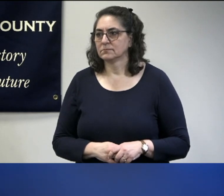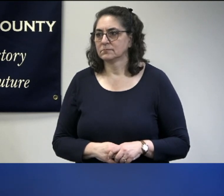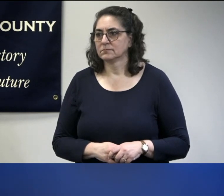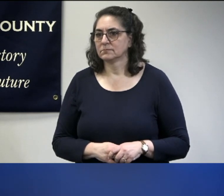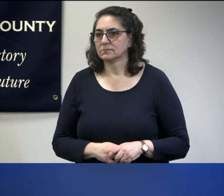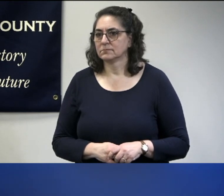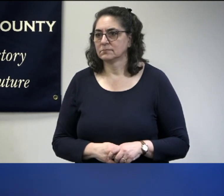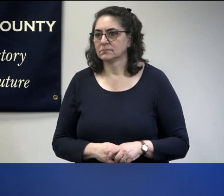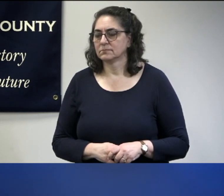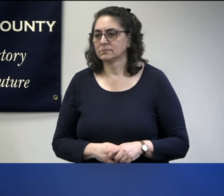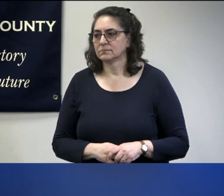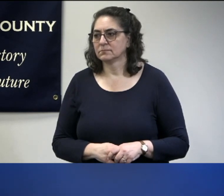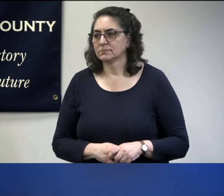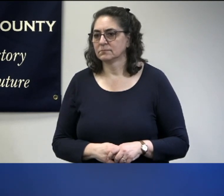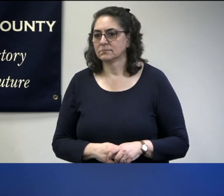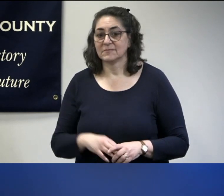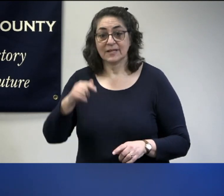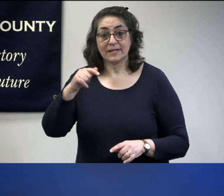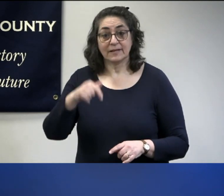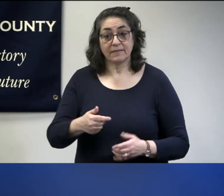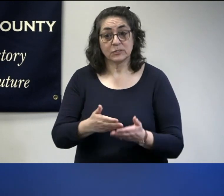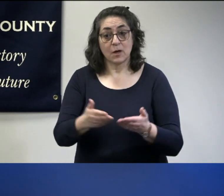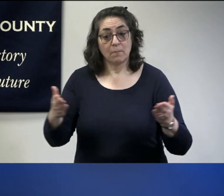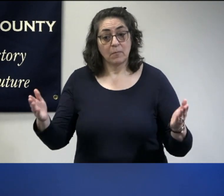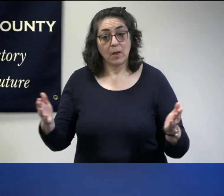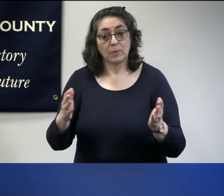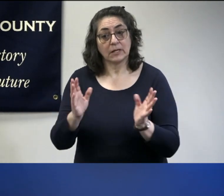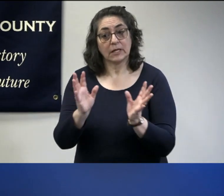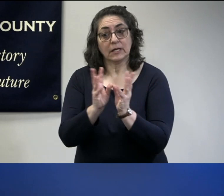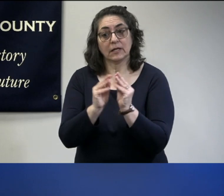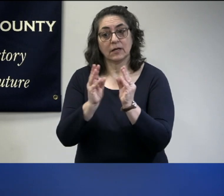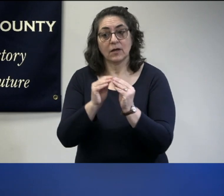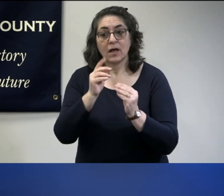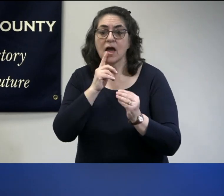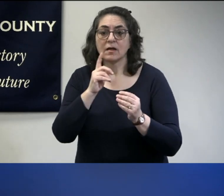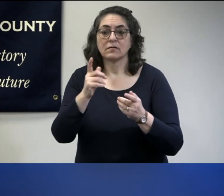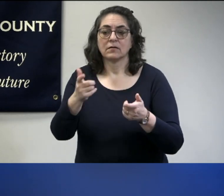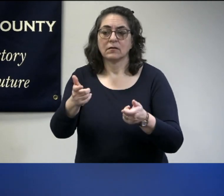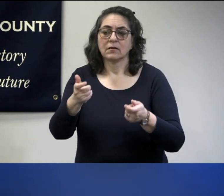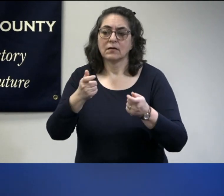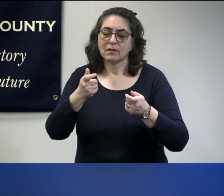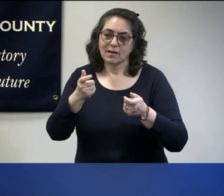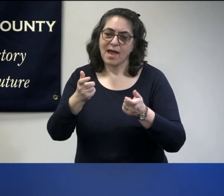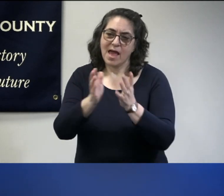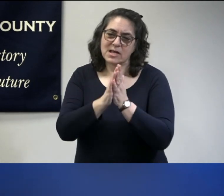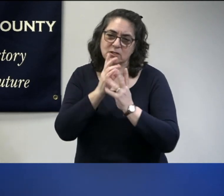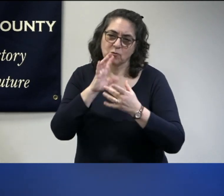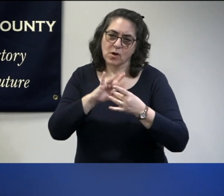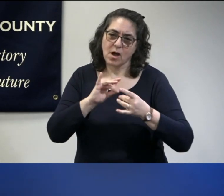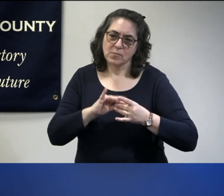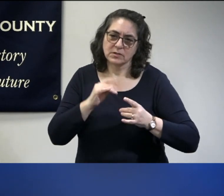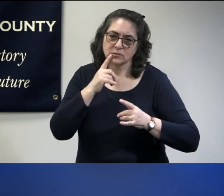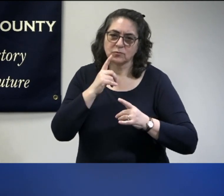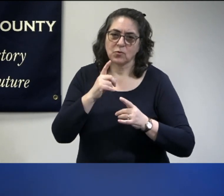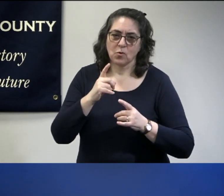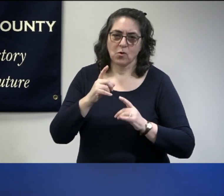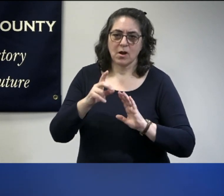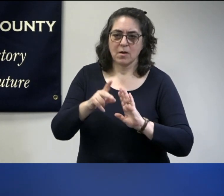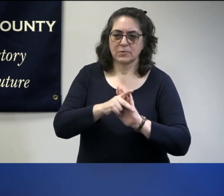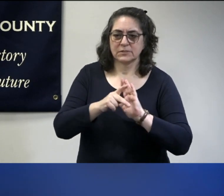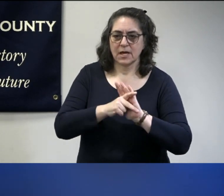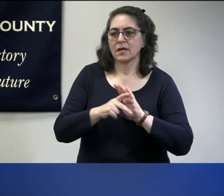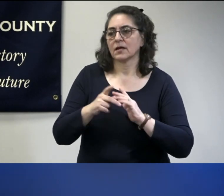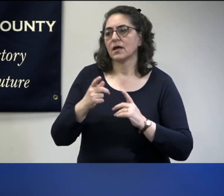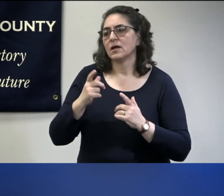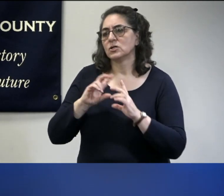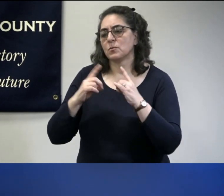All right. This public hearing is being held to solicit comments from the public regarding the County of Passaic Department of Cultural and